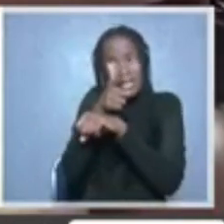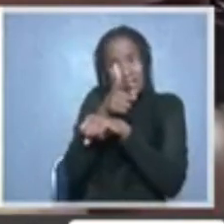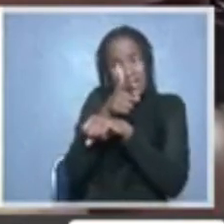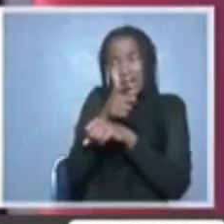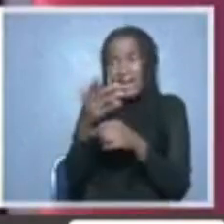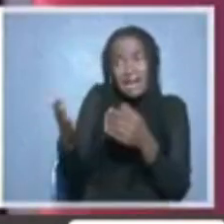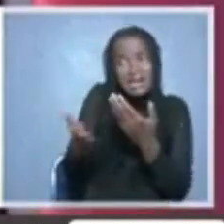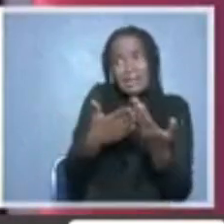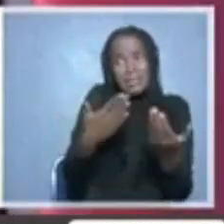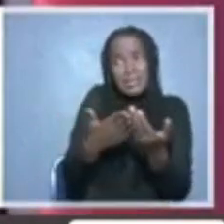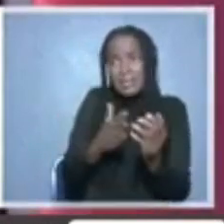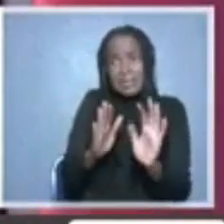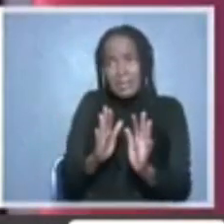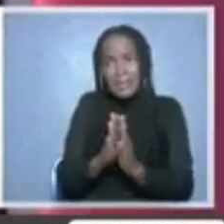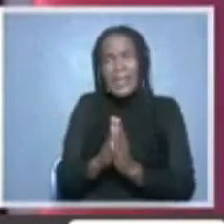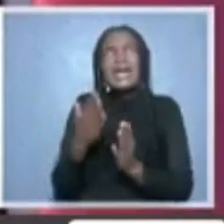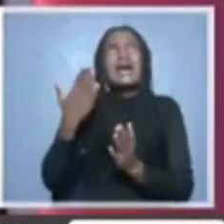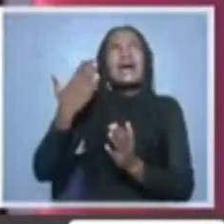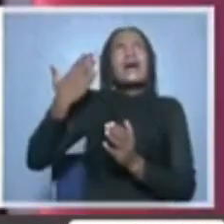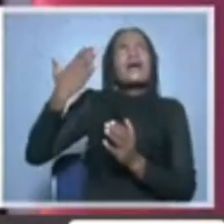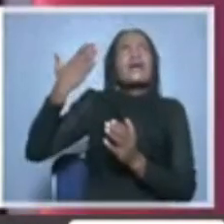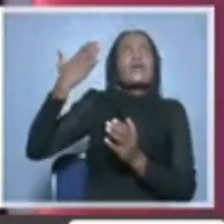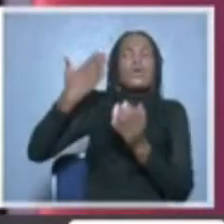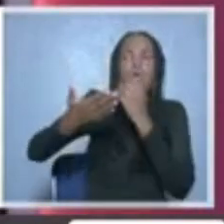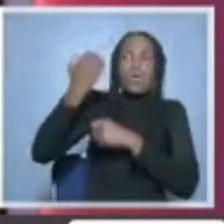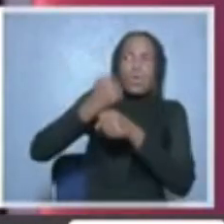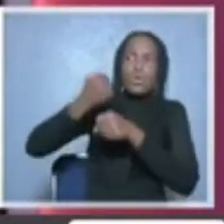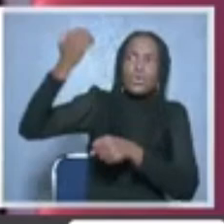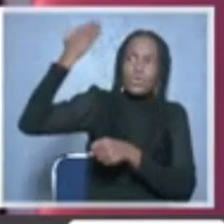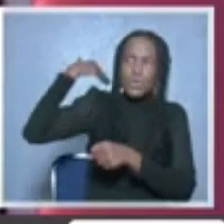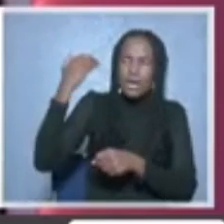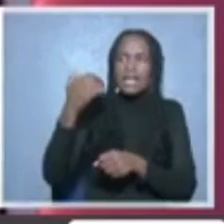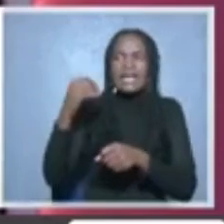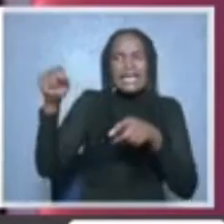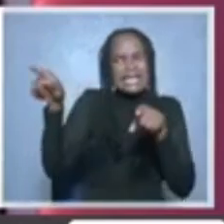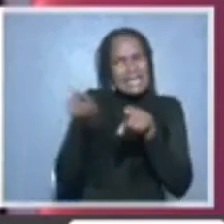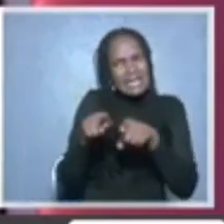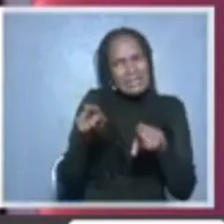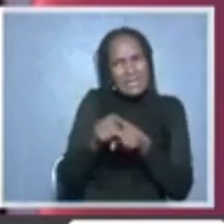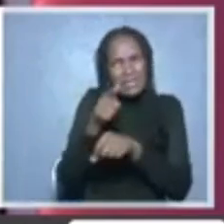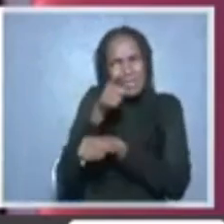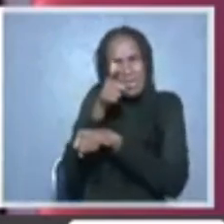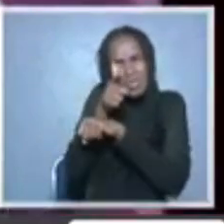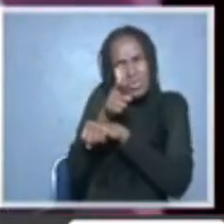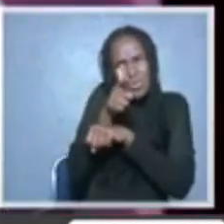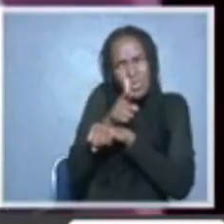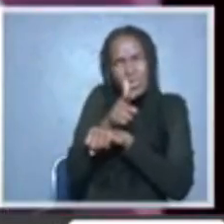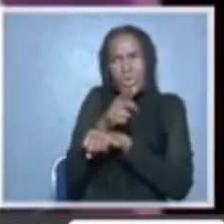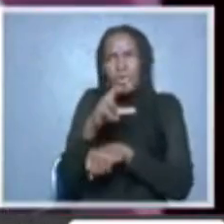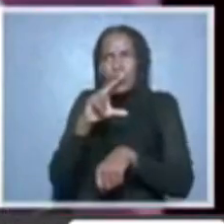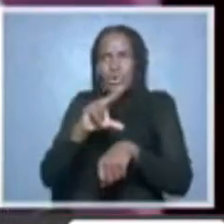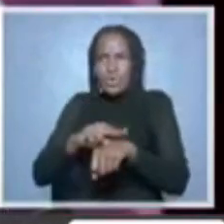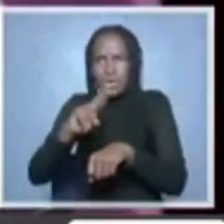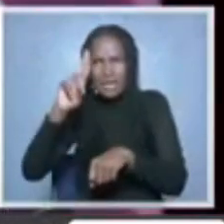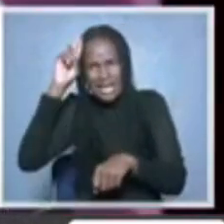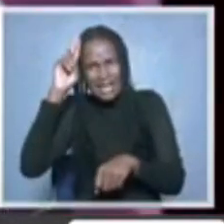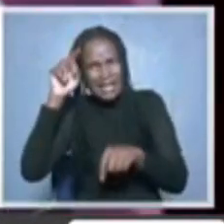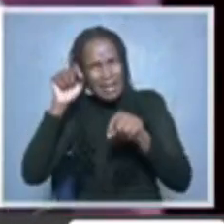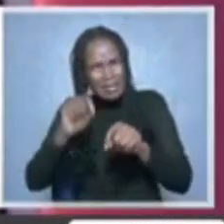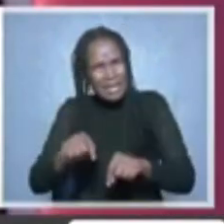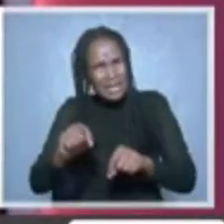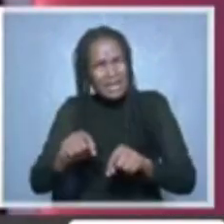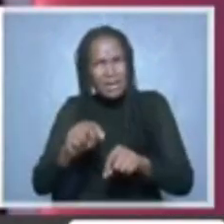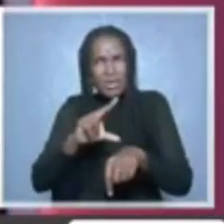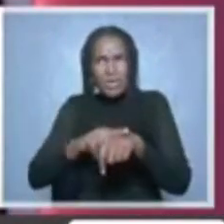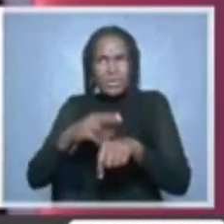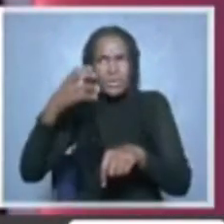practice run last year with the passing of Dr. Hage Geingob, but it's starkly different from this time around. As you mentioned, we had